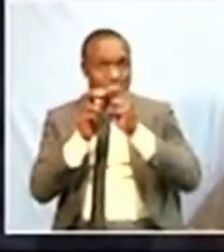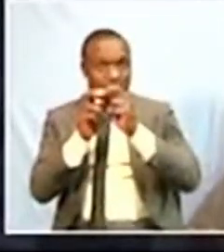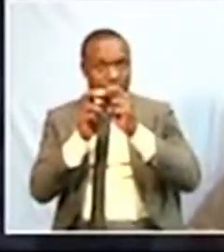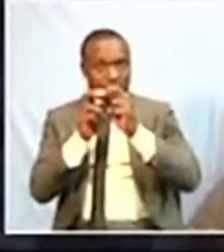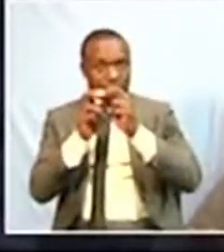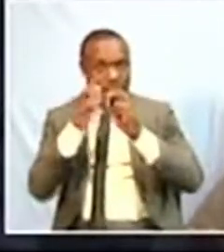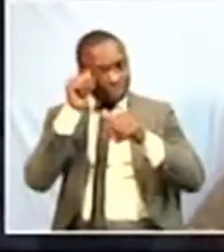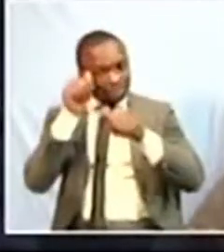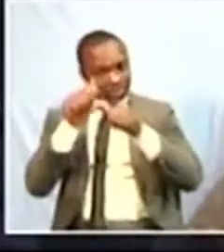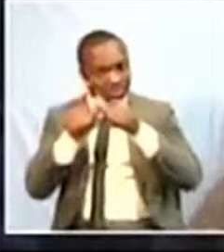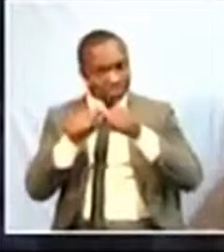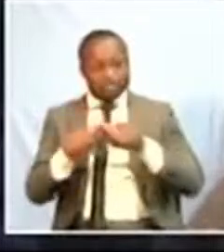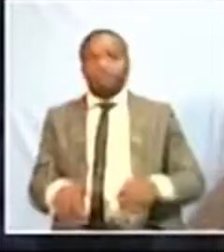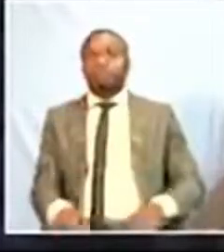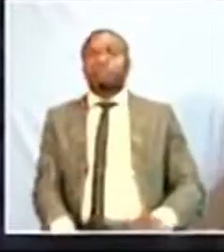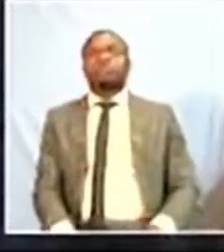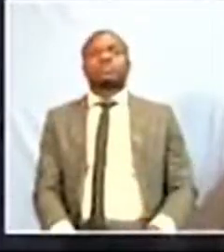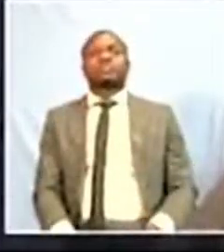definition.